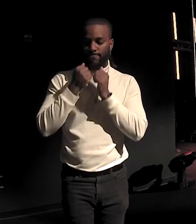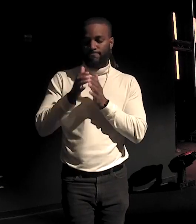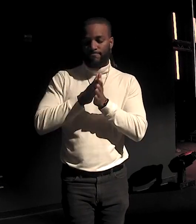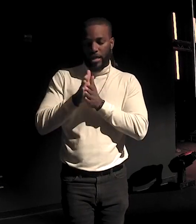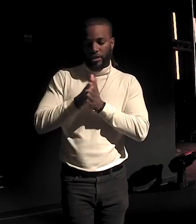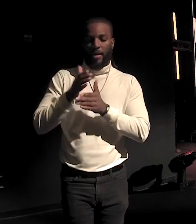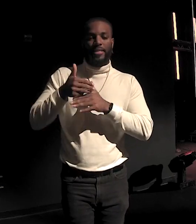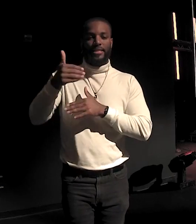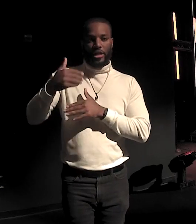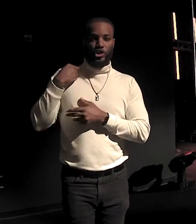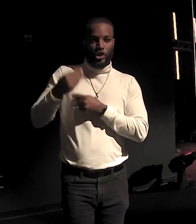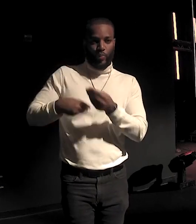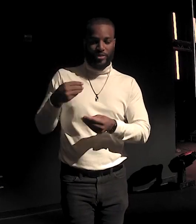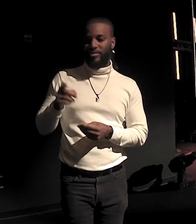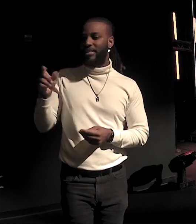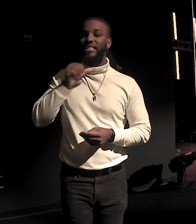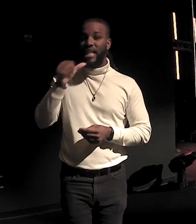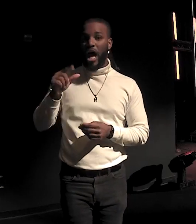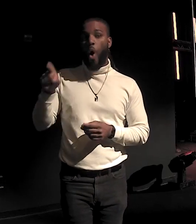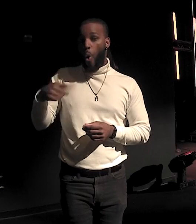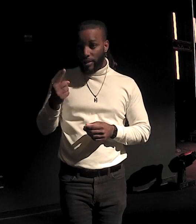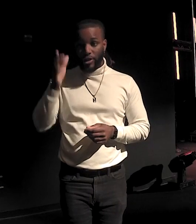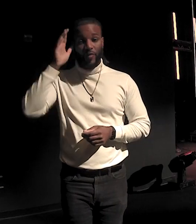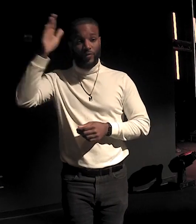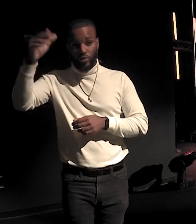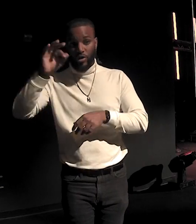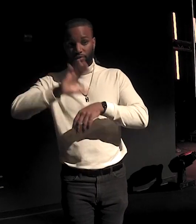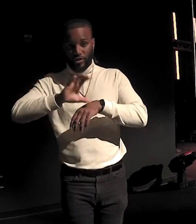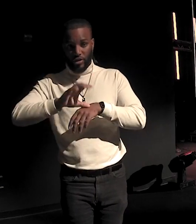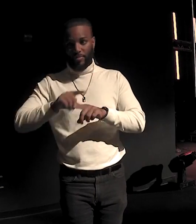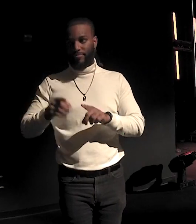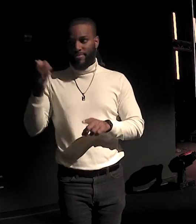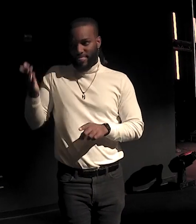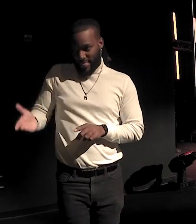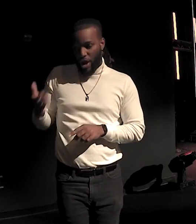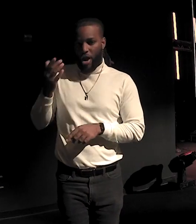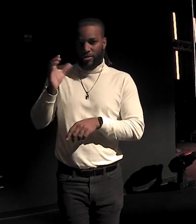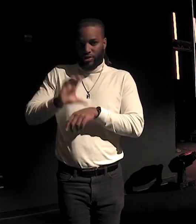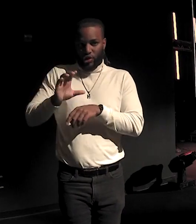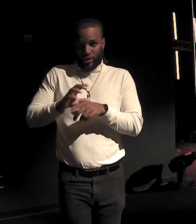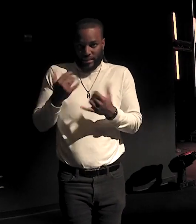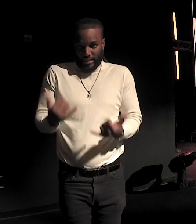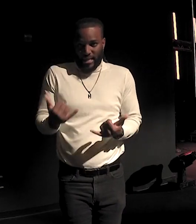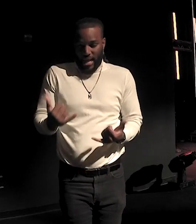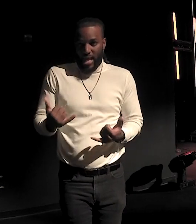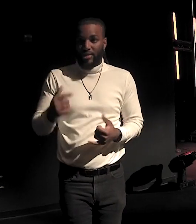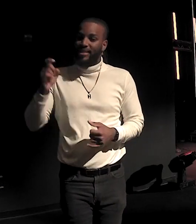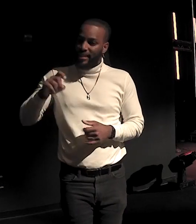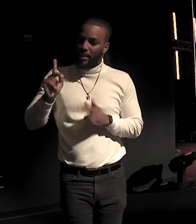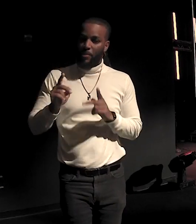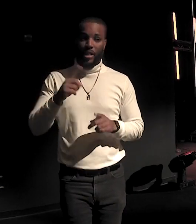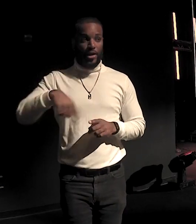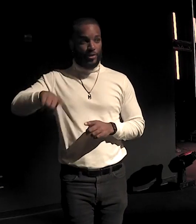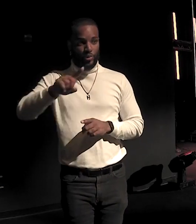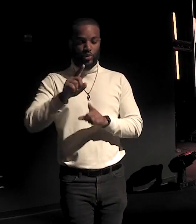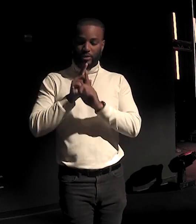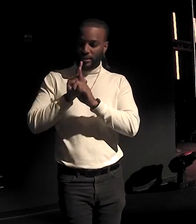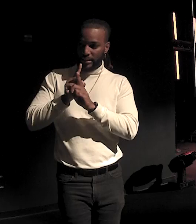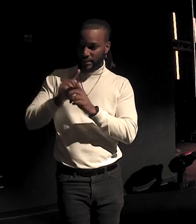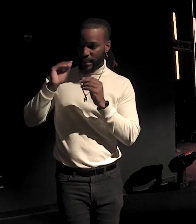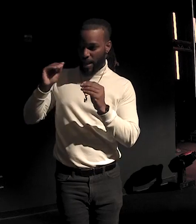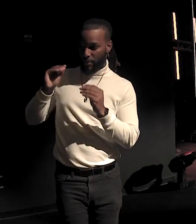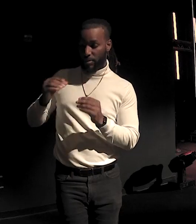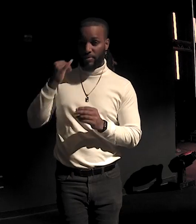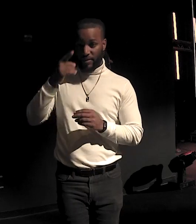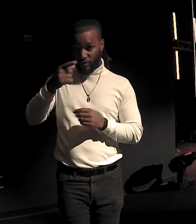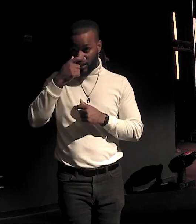this next generation because they're not just the future of the church, but they are the church today. And they need people like you to disciple them. And if